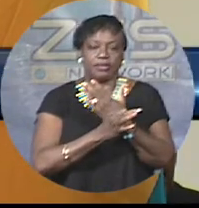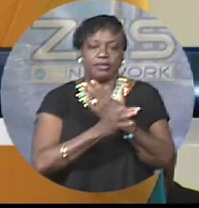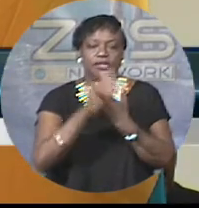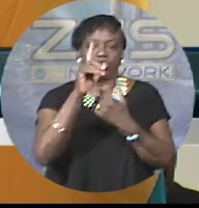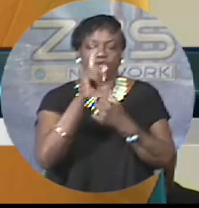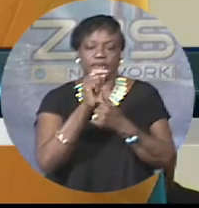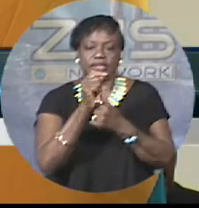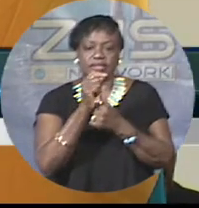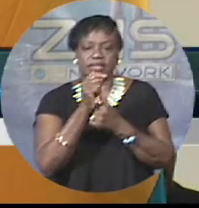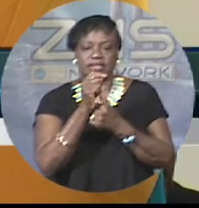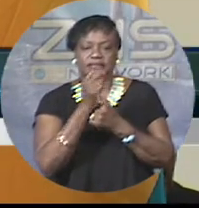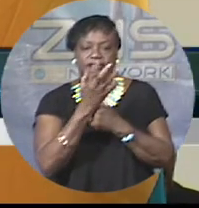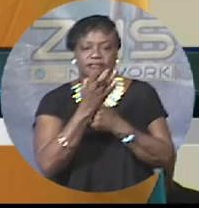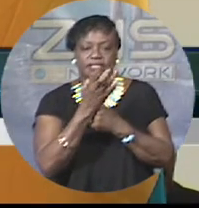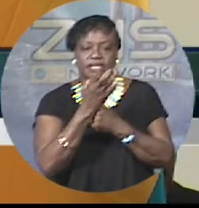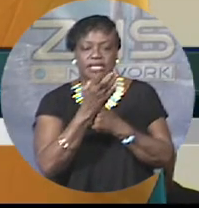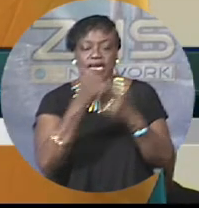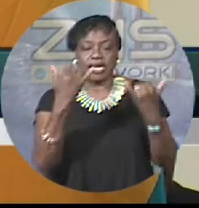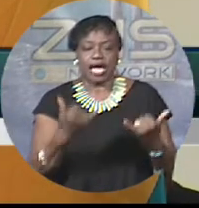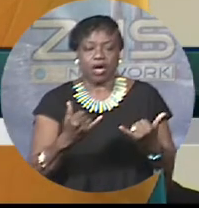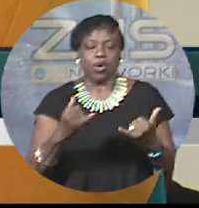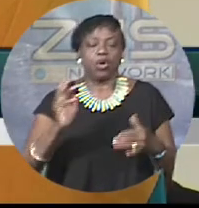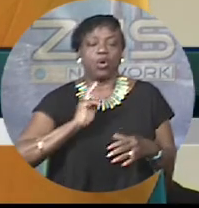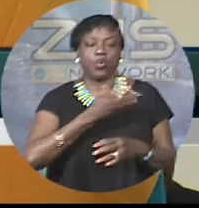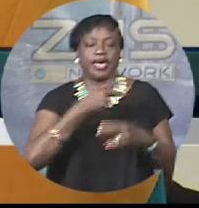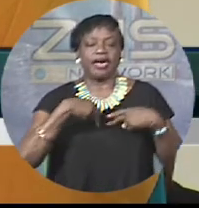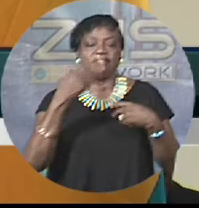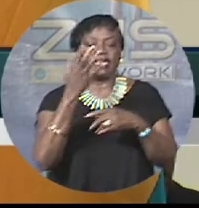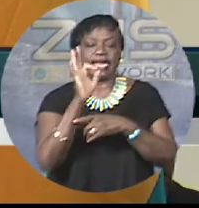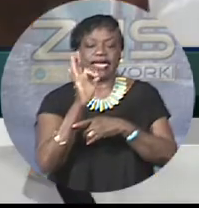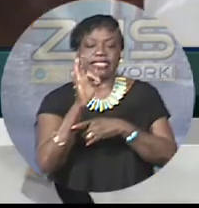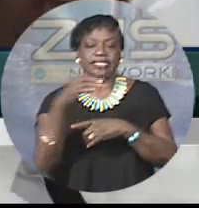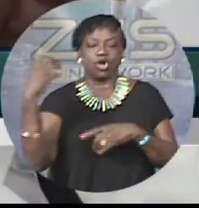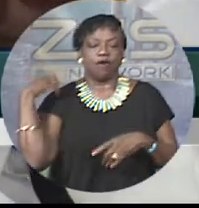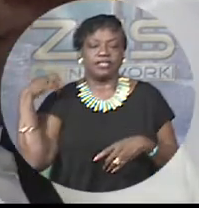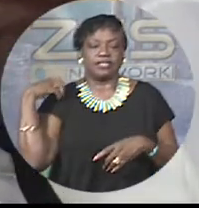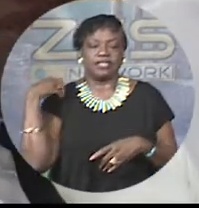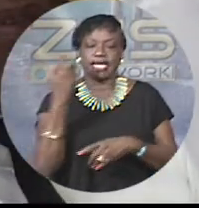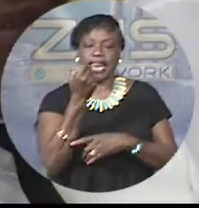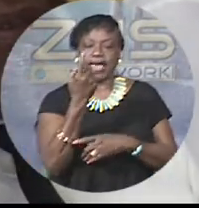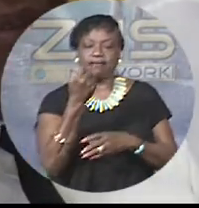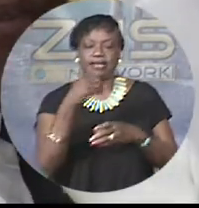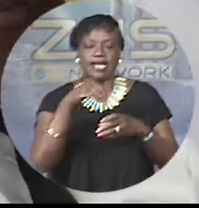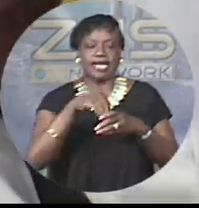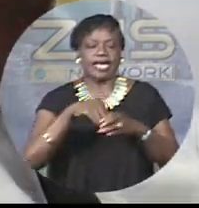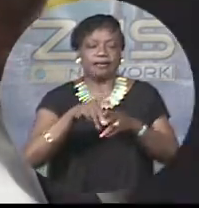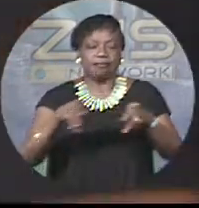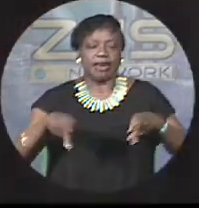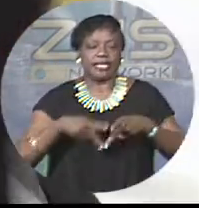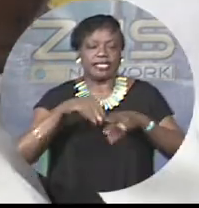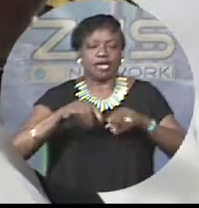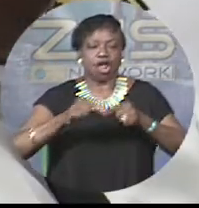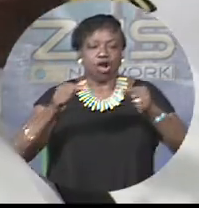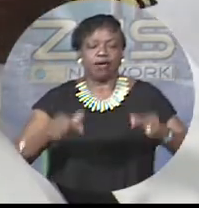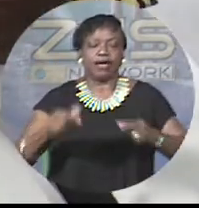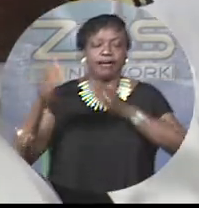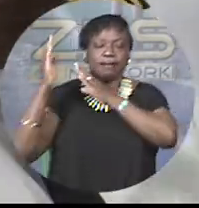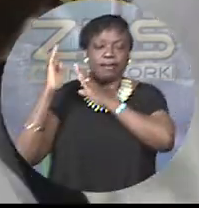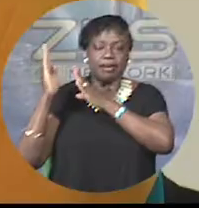of 19 officers, of which 11 are deployed in Grand Bahama. However, this is clearly not